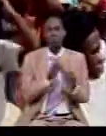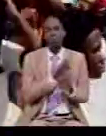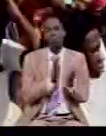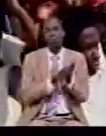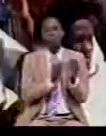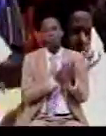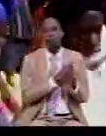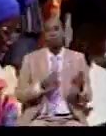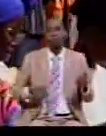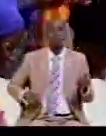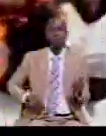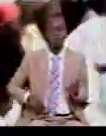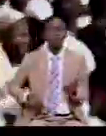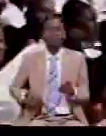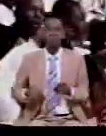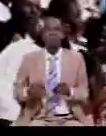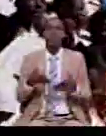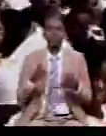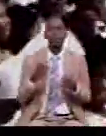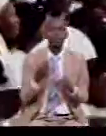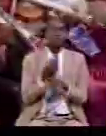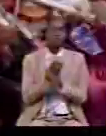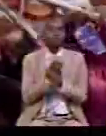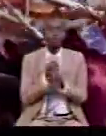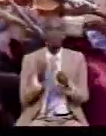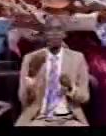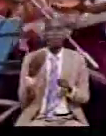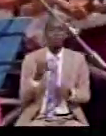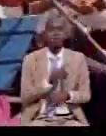redeemed of the Lord, say so.